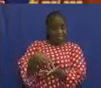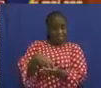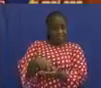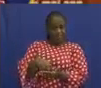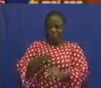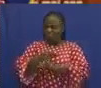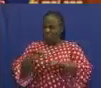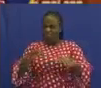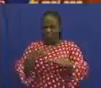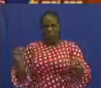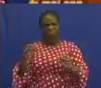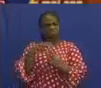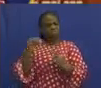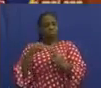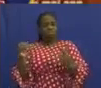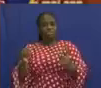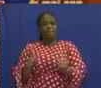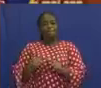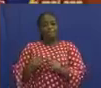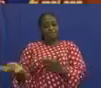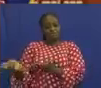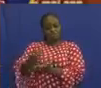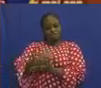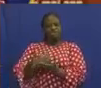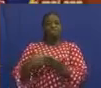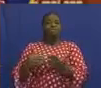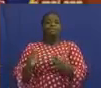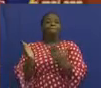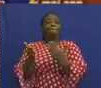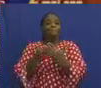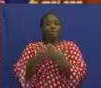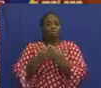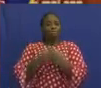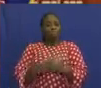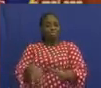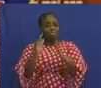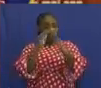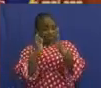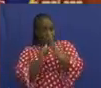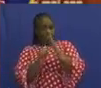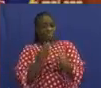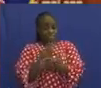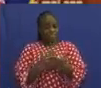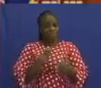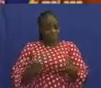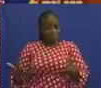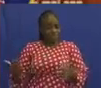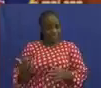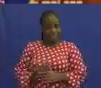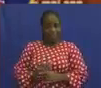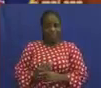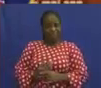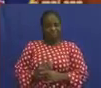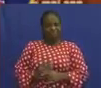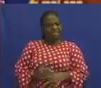we have no choice but to return to the strict implementation of some of them. It